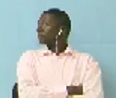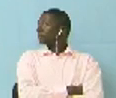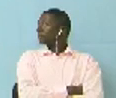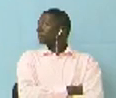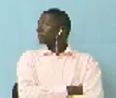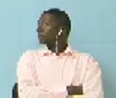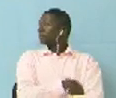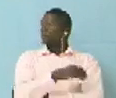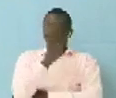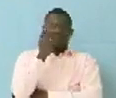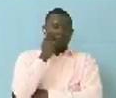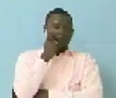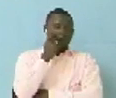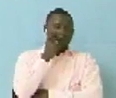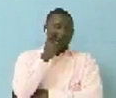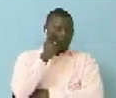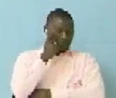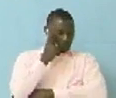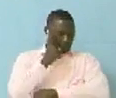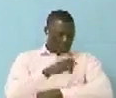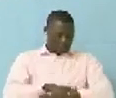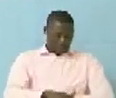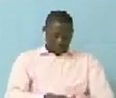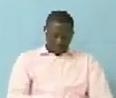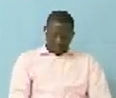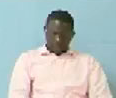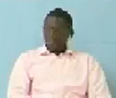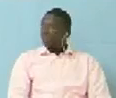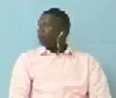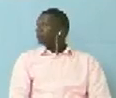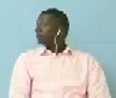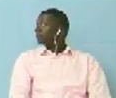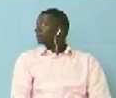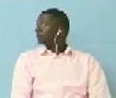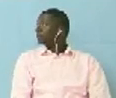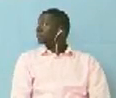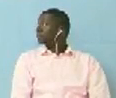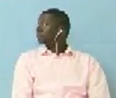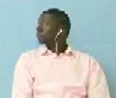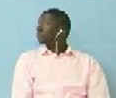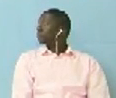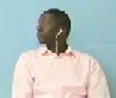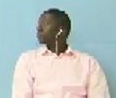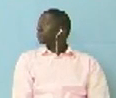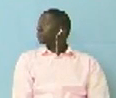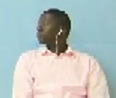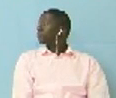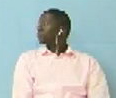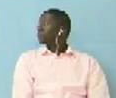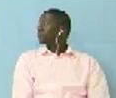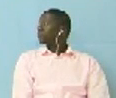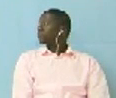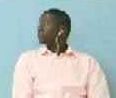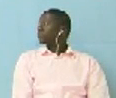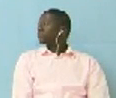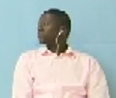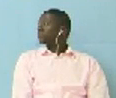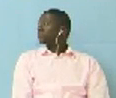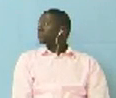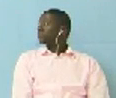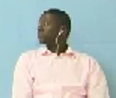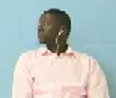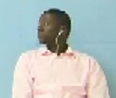people, Lantomo Tamba, Usman Sonko, and Hydra, were the ones who were leading